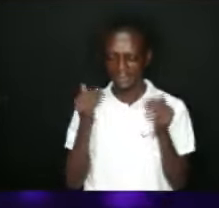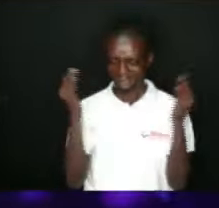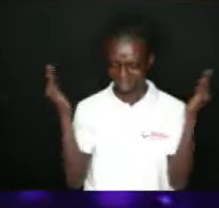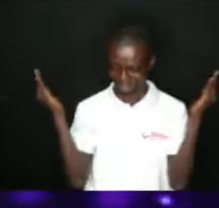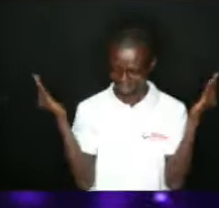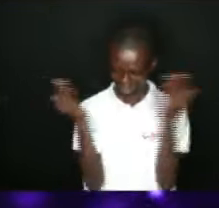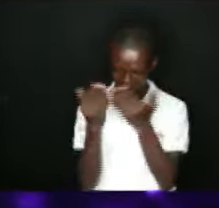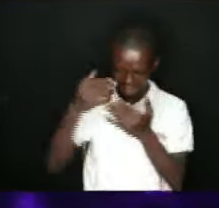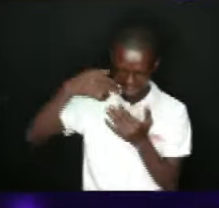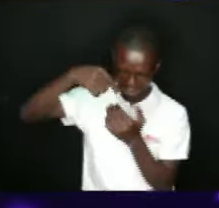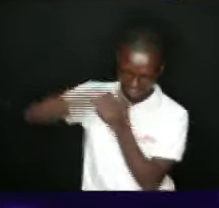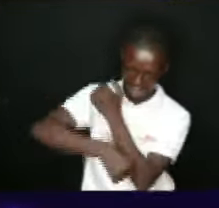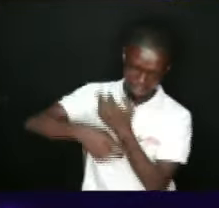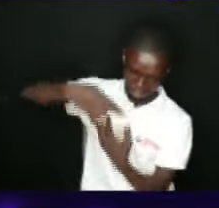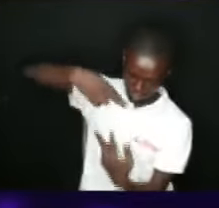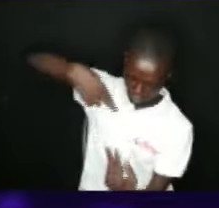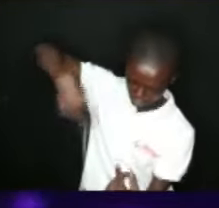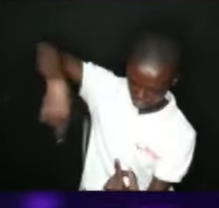him.